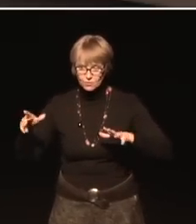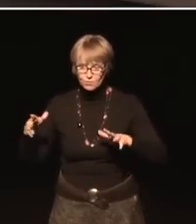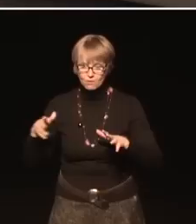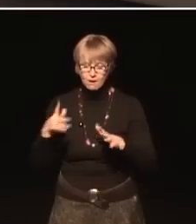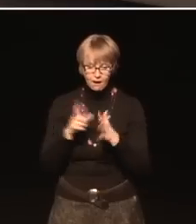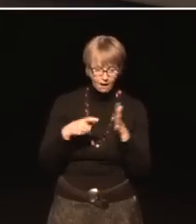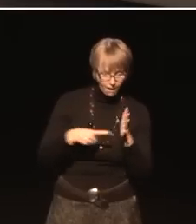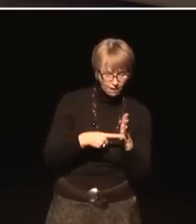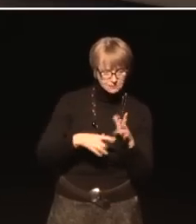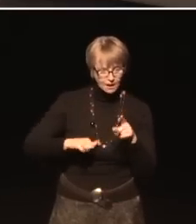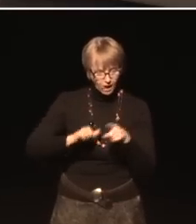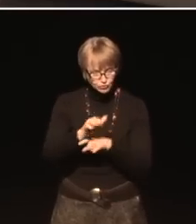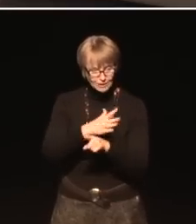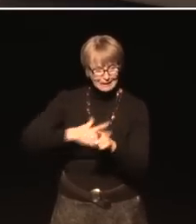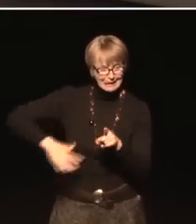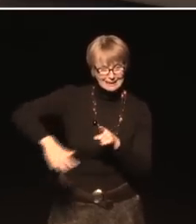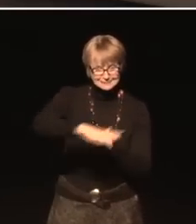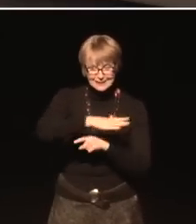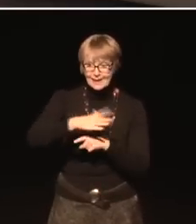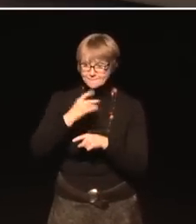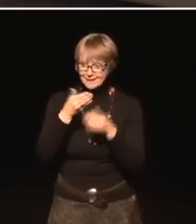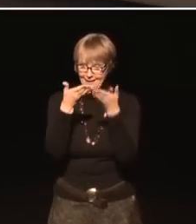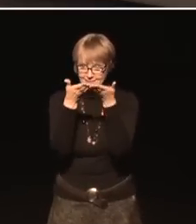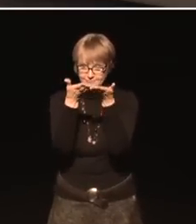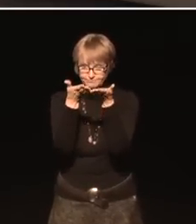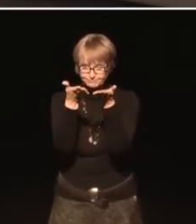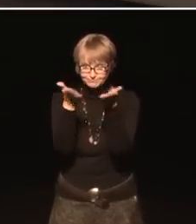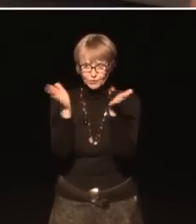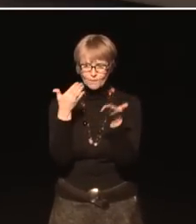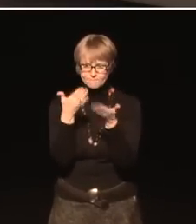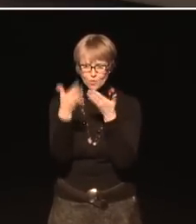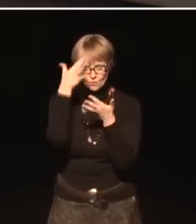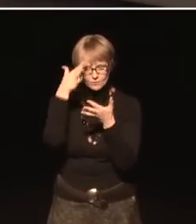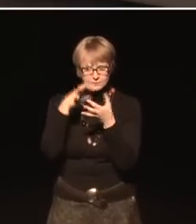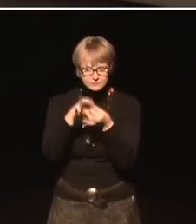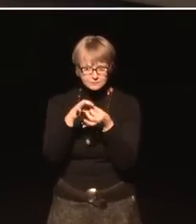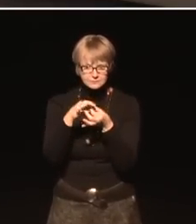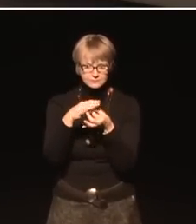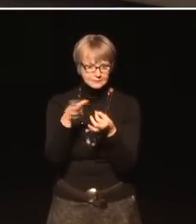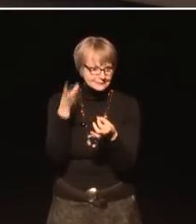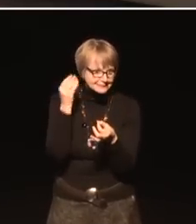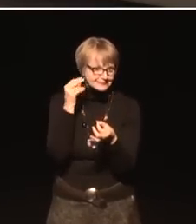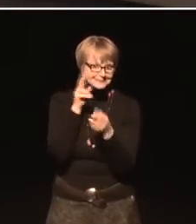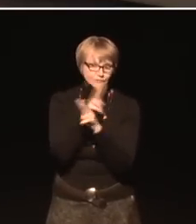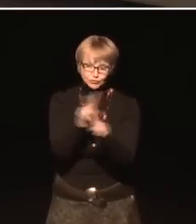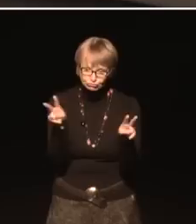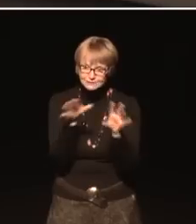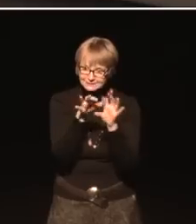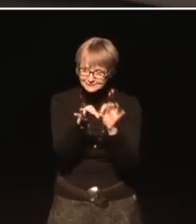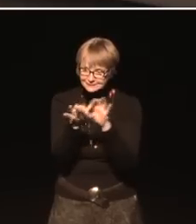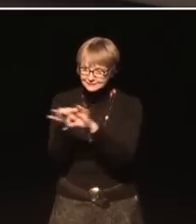landscapes can open up their spaces to wider sensory interactions with their audiences